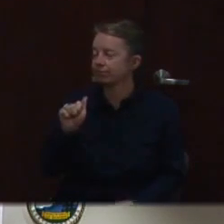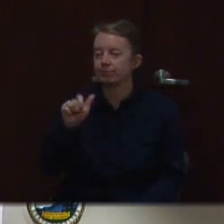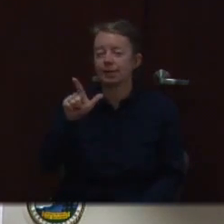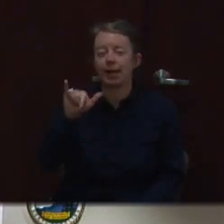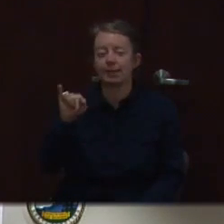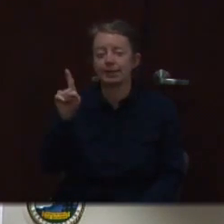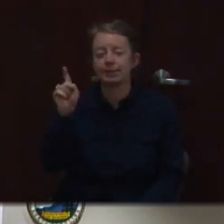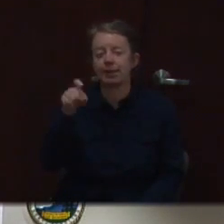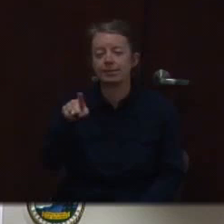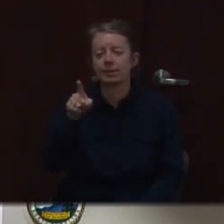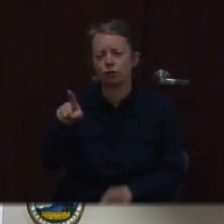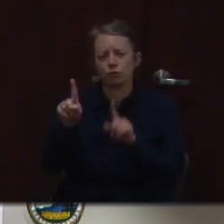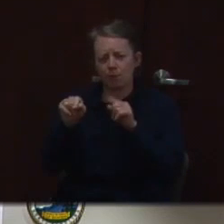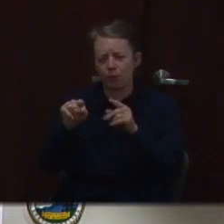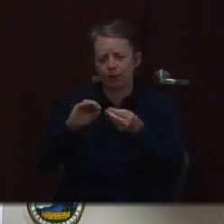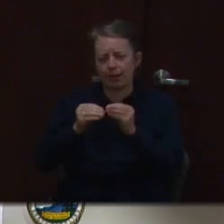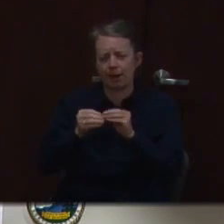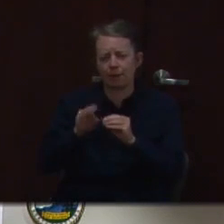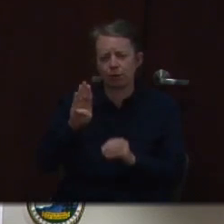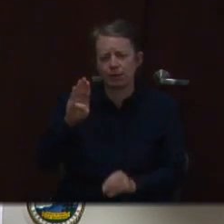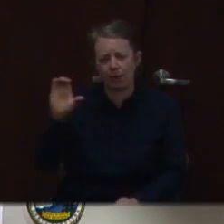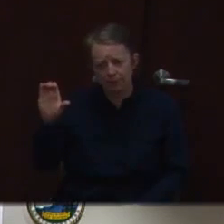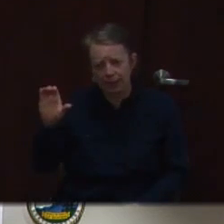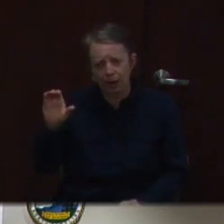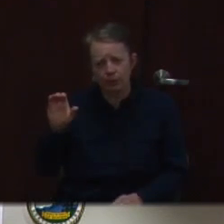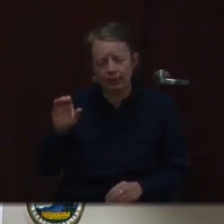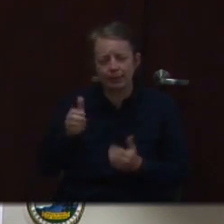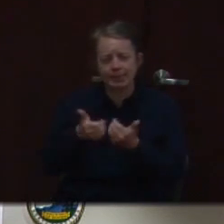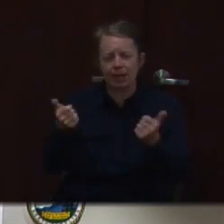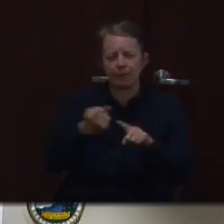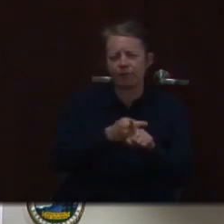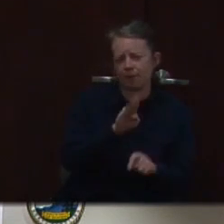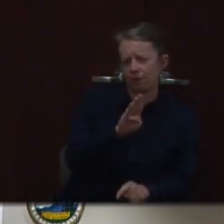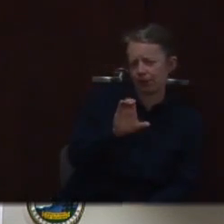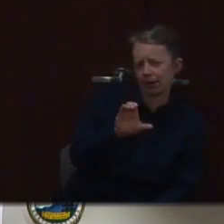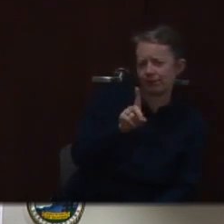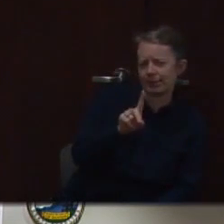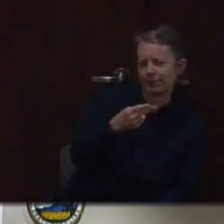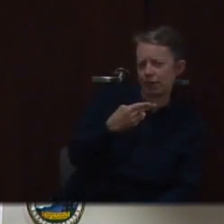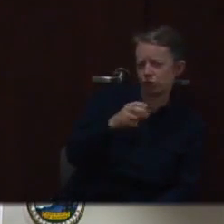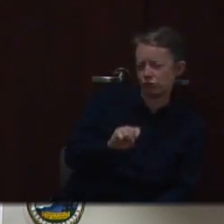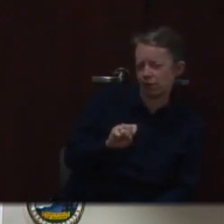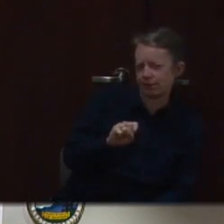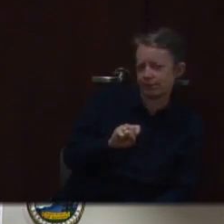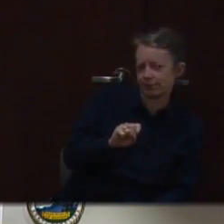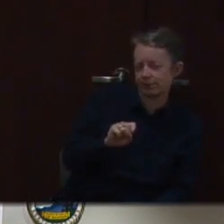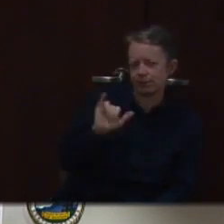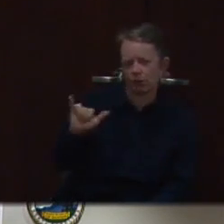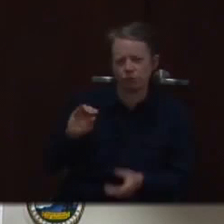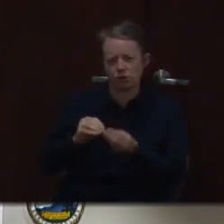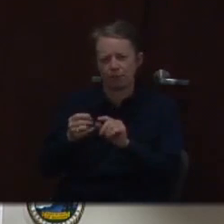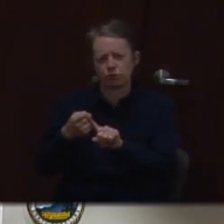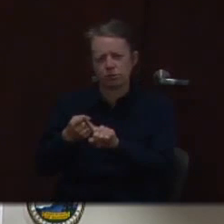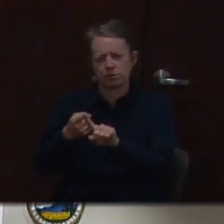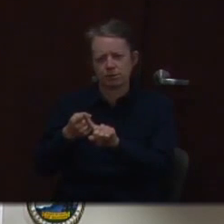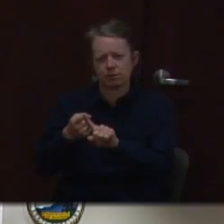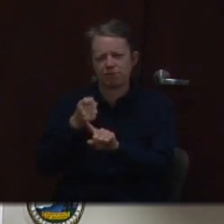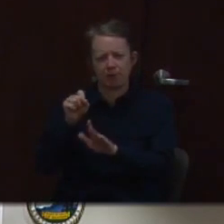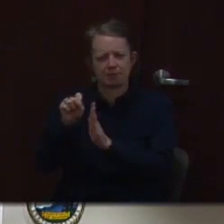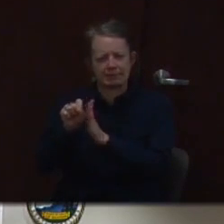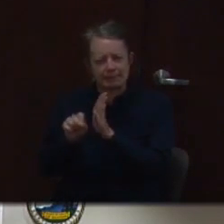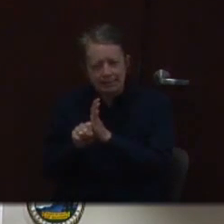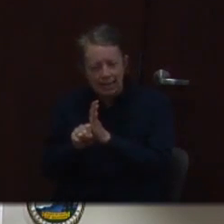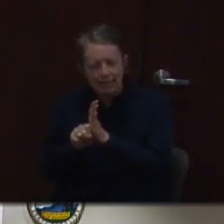one of the slides, the Buncombe numbers, separate from Buncombe DHHS, is that coming through the state site? Because we know people are leaving